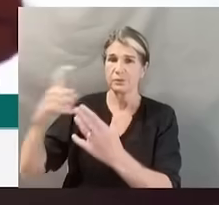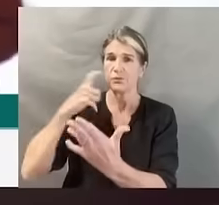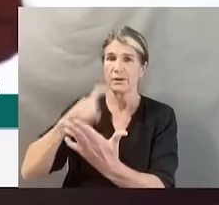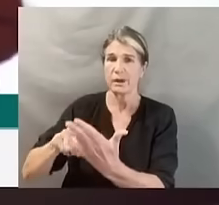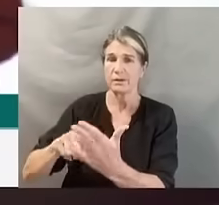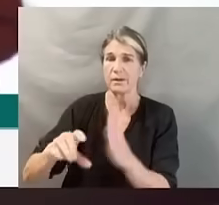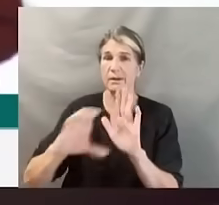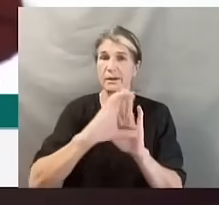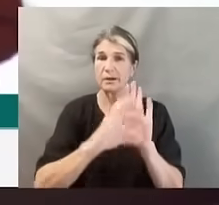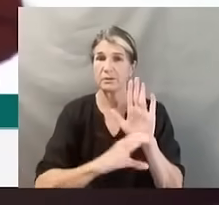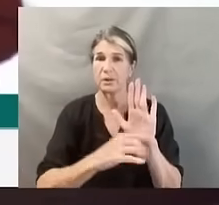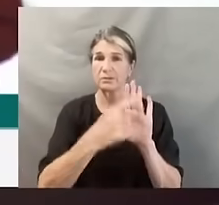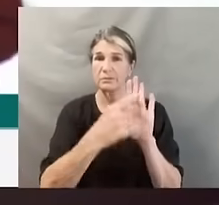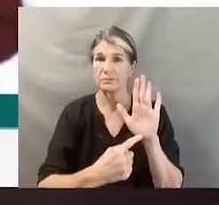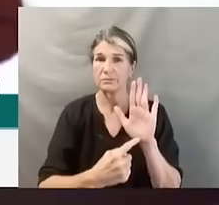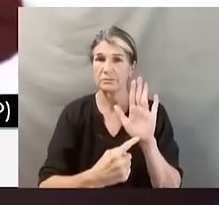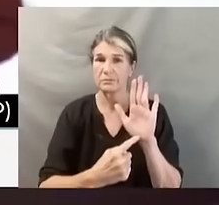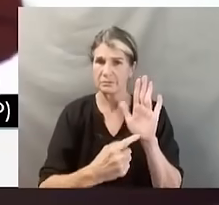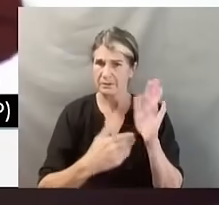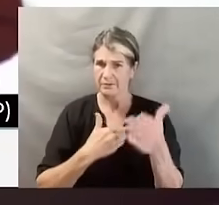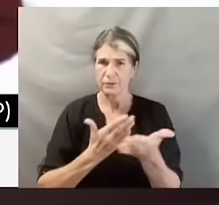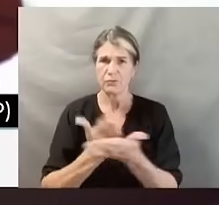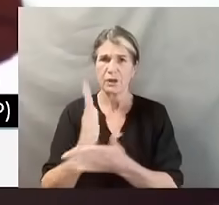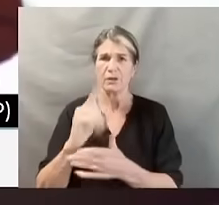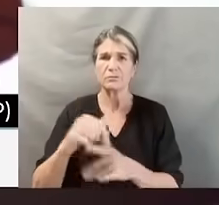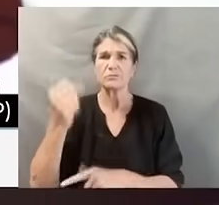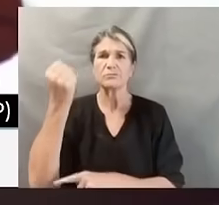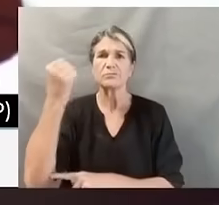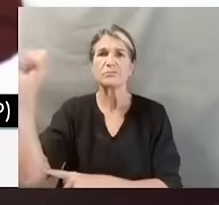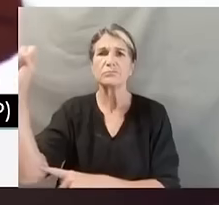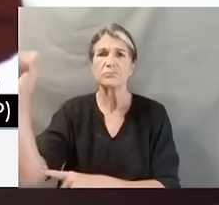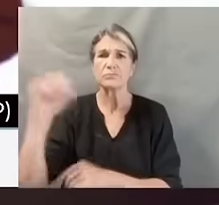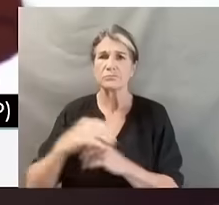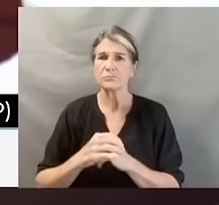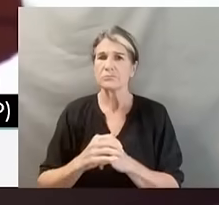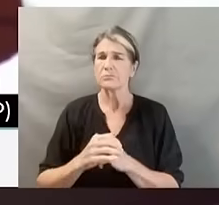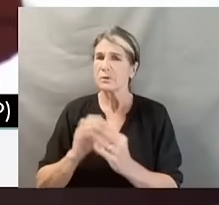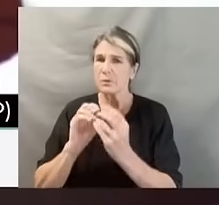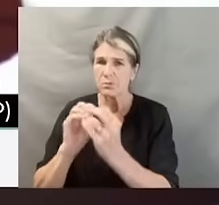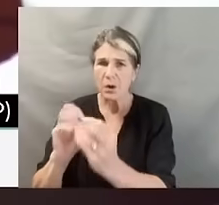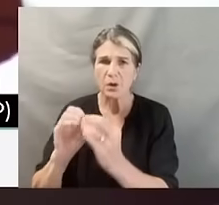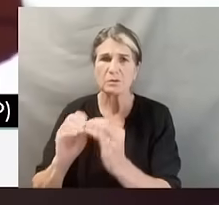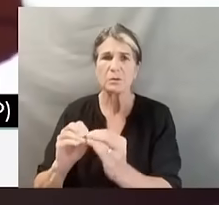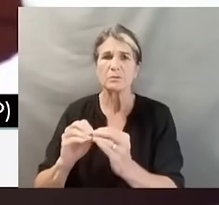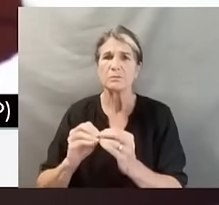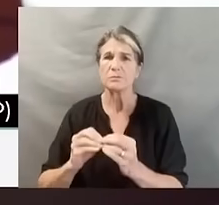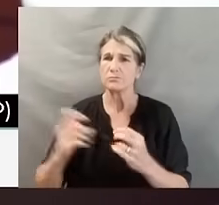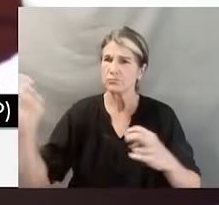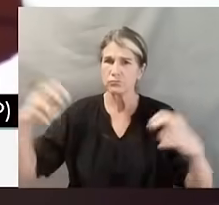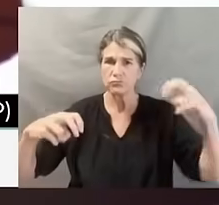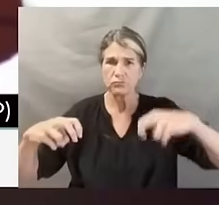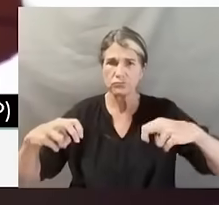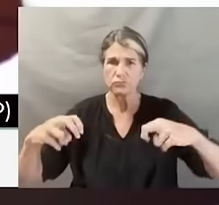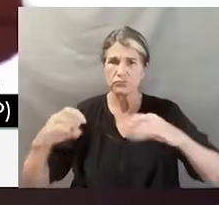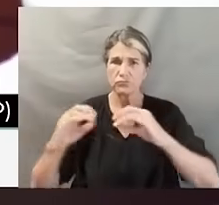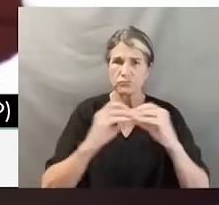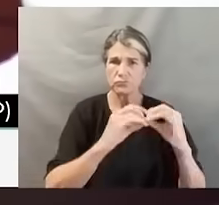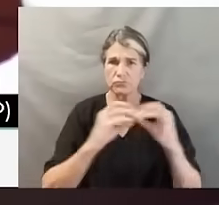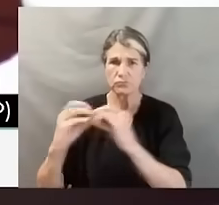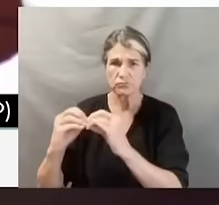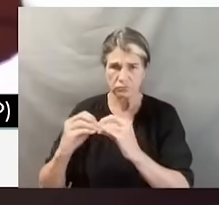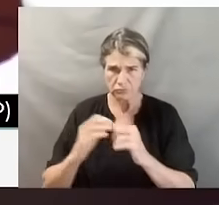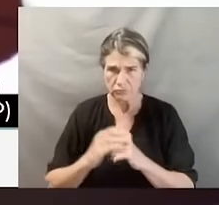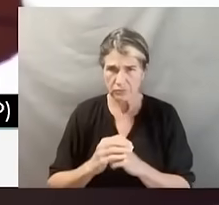collective bargaining. And given that this government claims they care about all of the rights of all Albertans, will this